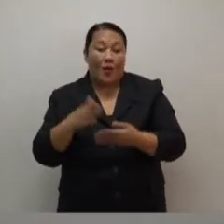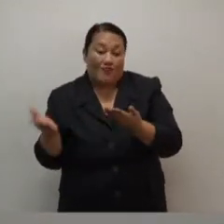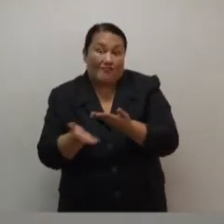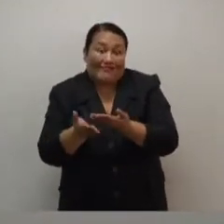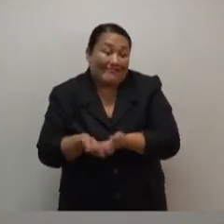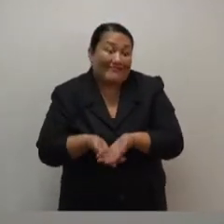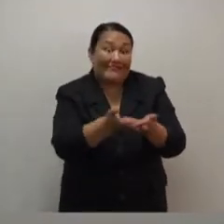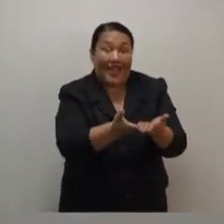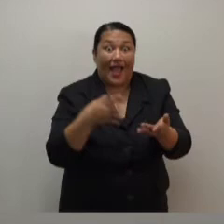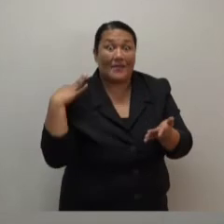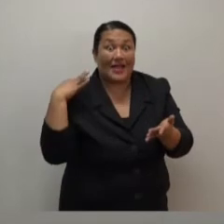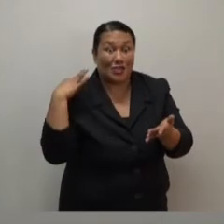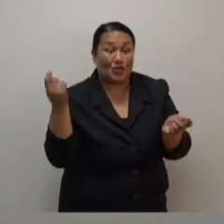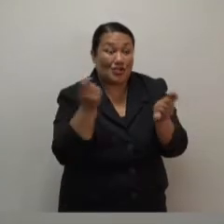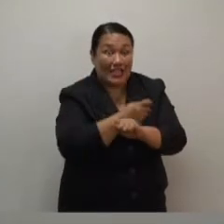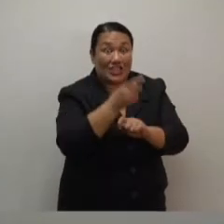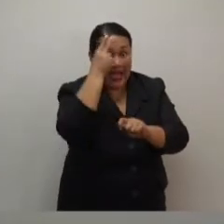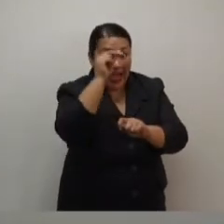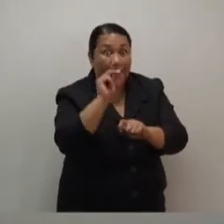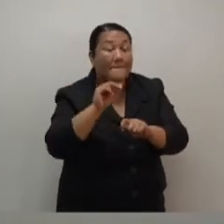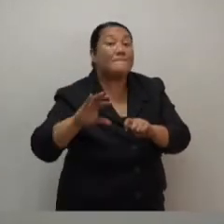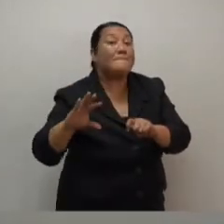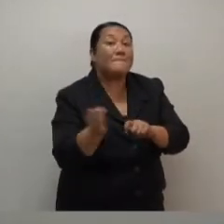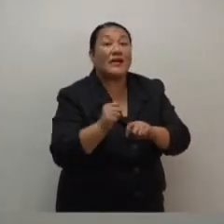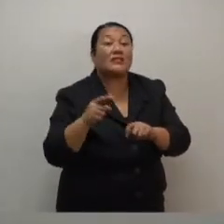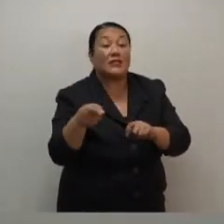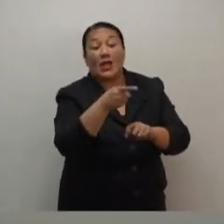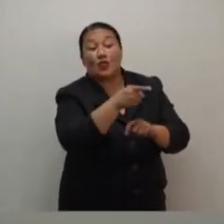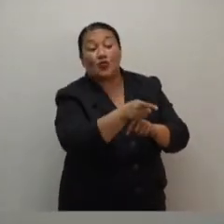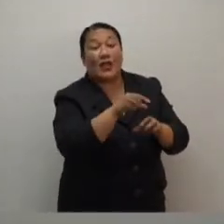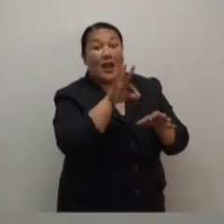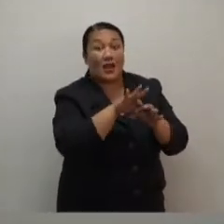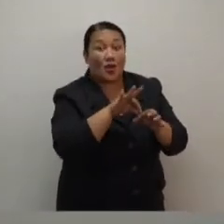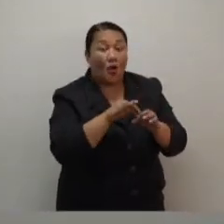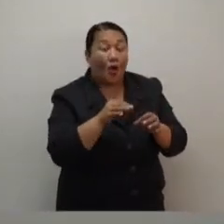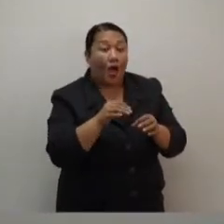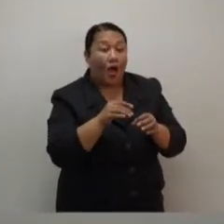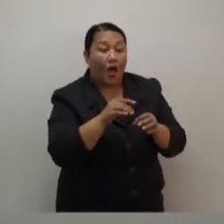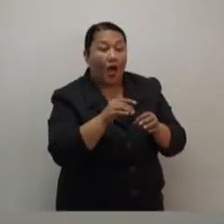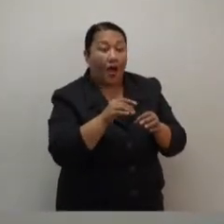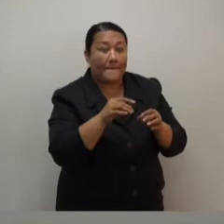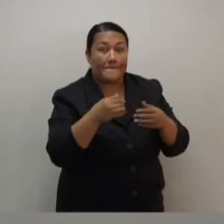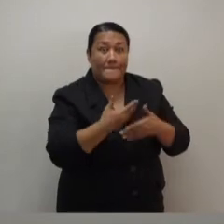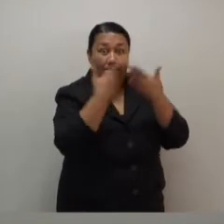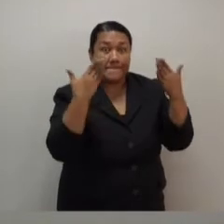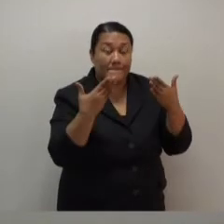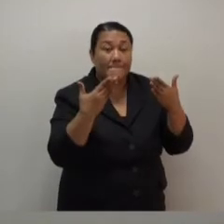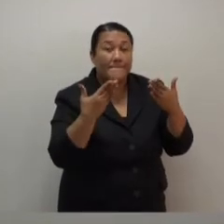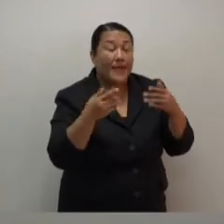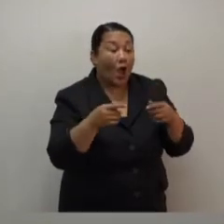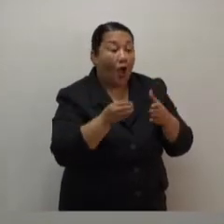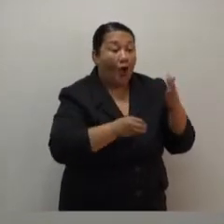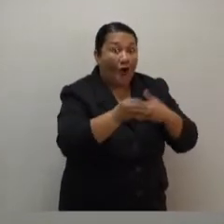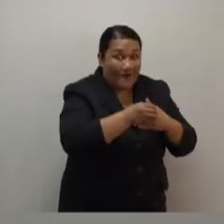change your name at the BDM office or through the Fijian Elections Office, we'll now also be facilitating that. You'll need